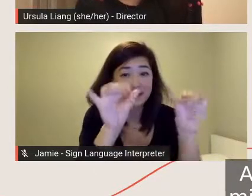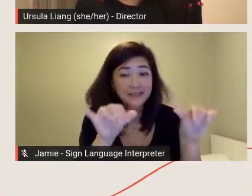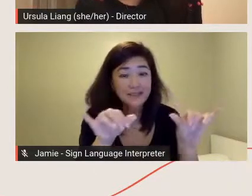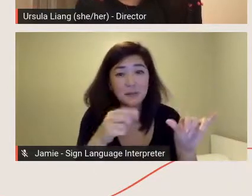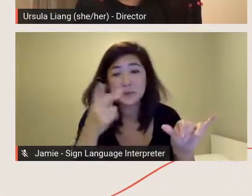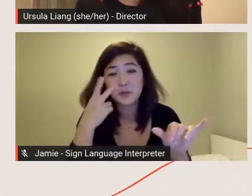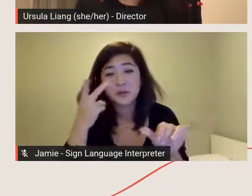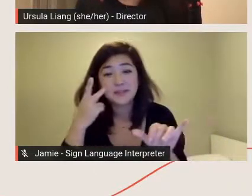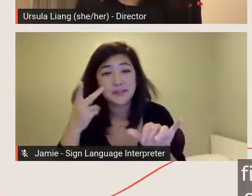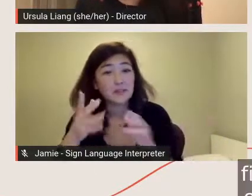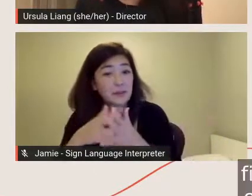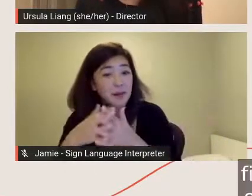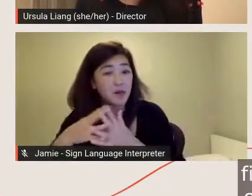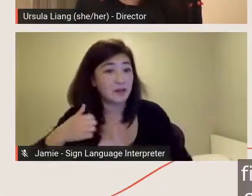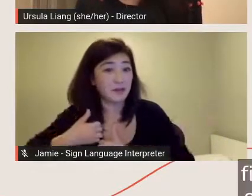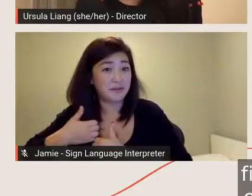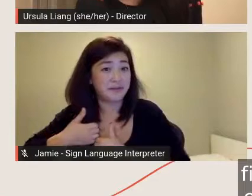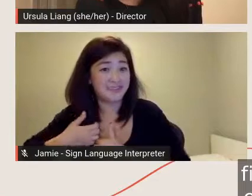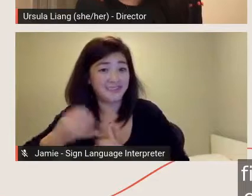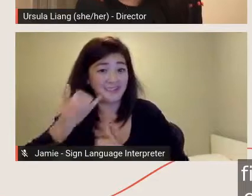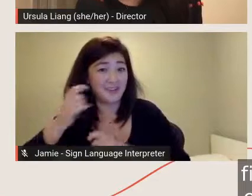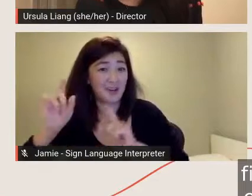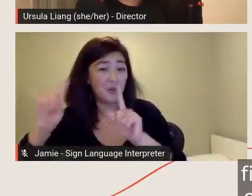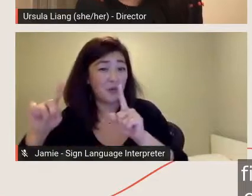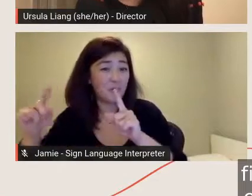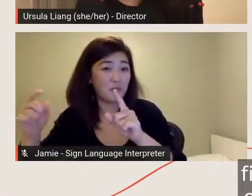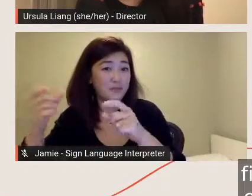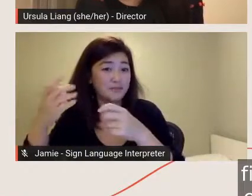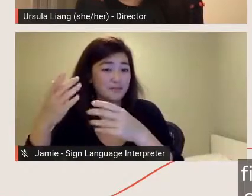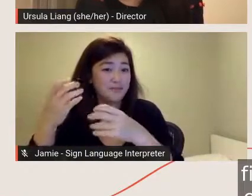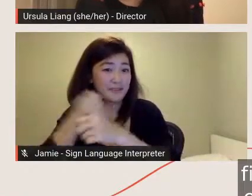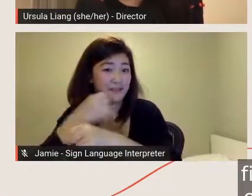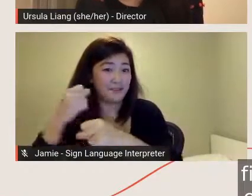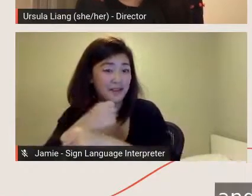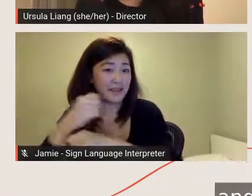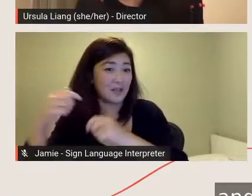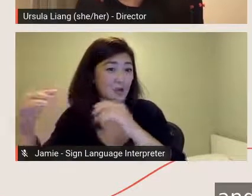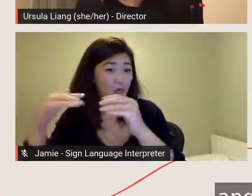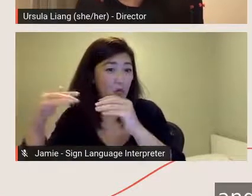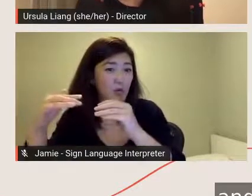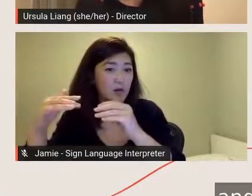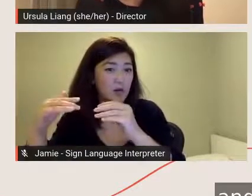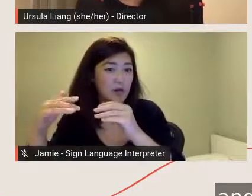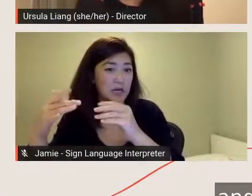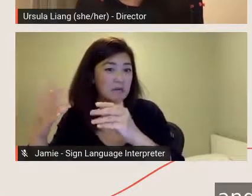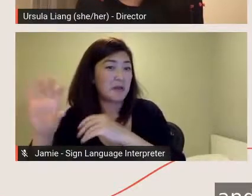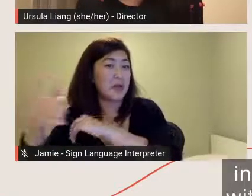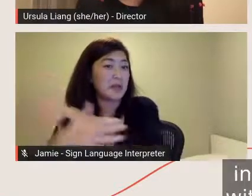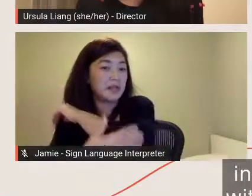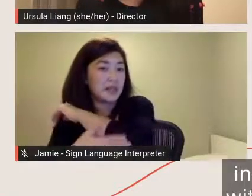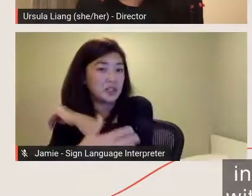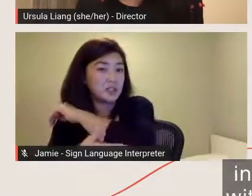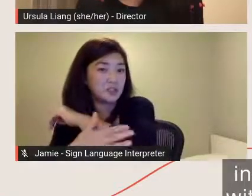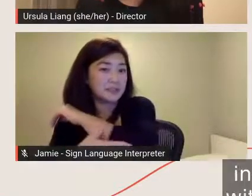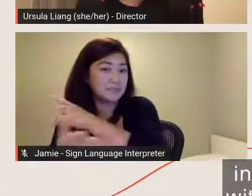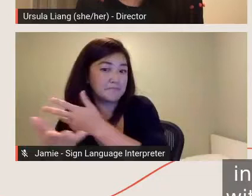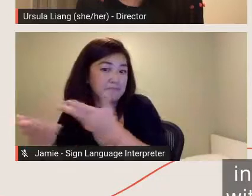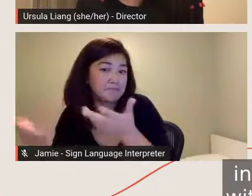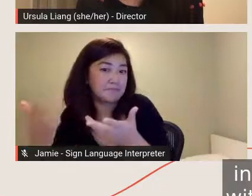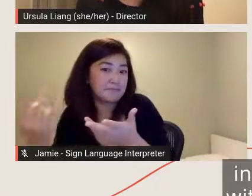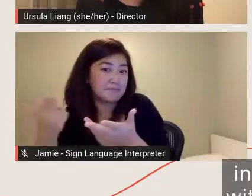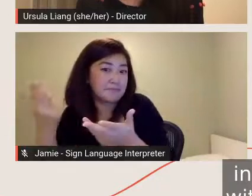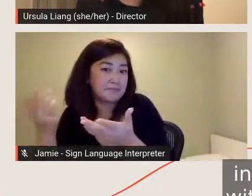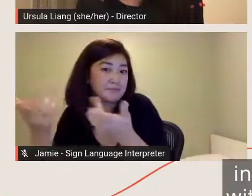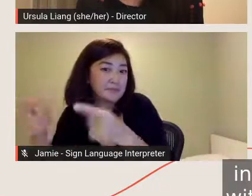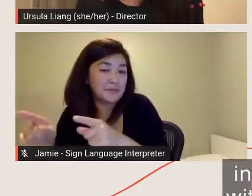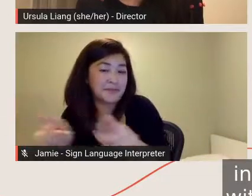we're fighting a war in sort of fill in the blank country, and collateral damage happens in the same way that it does with the